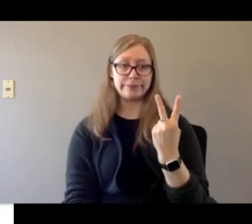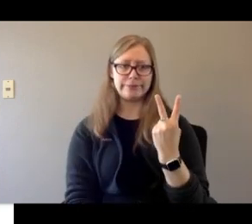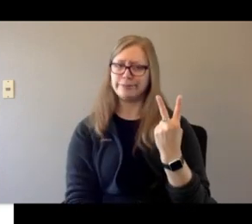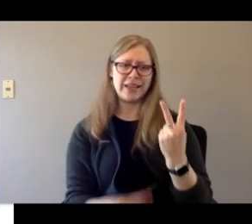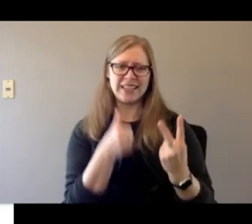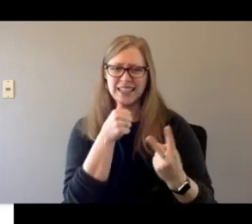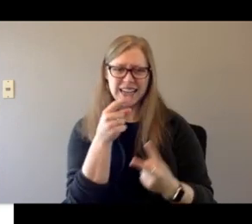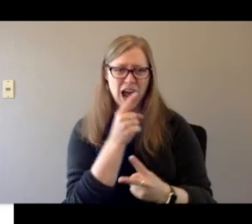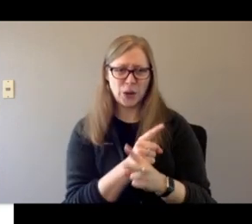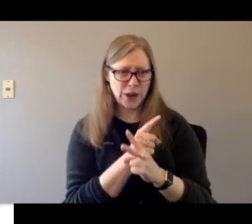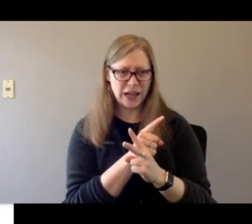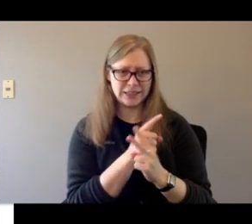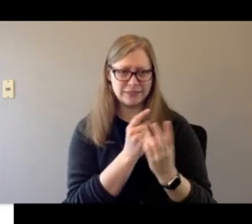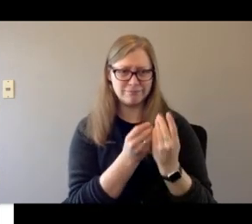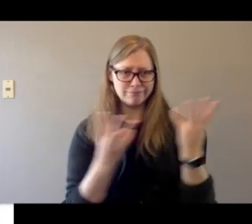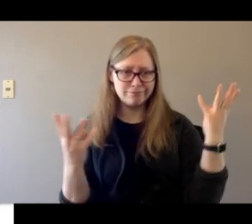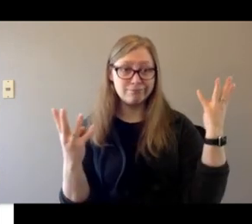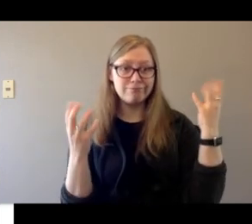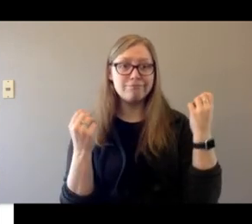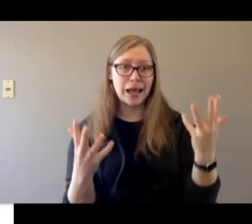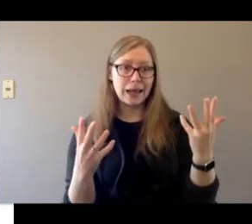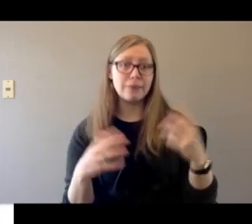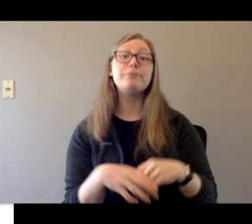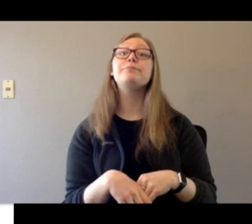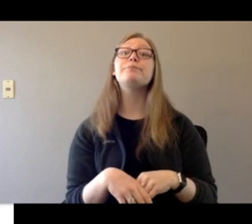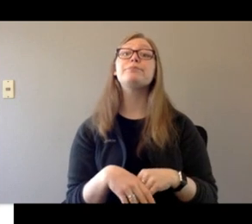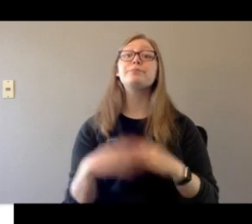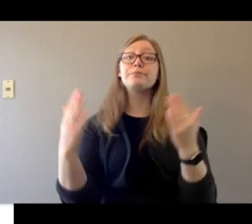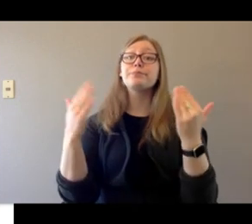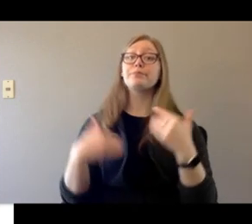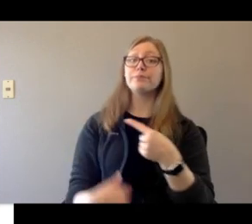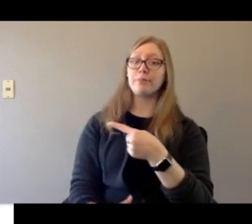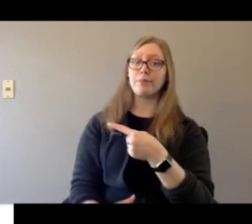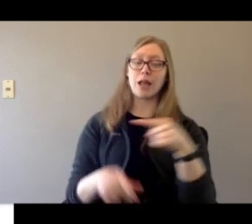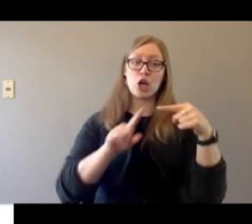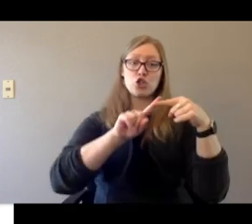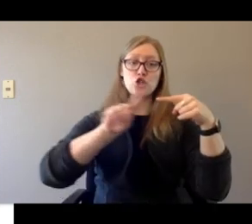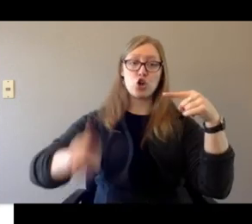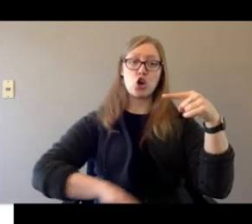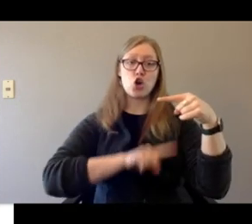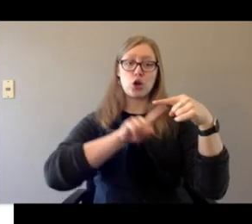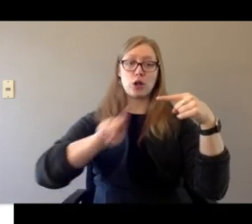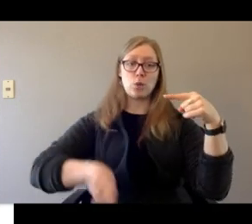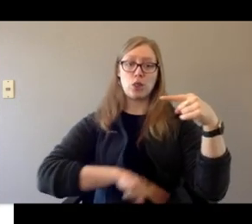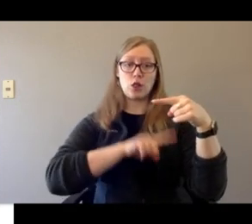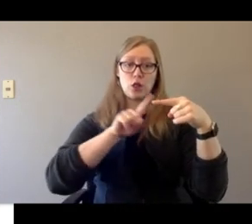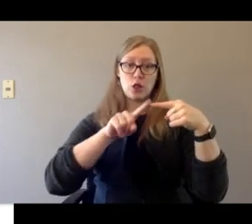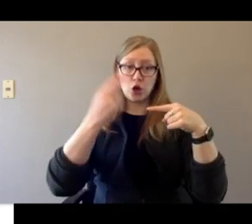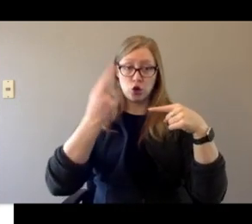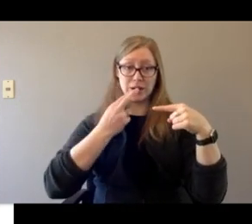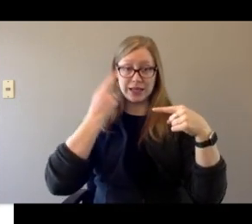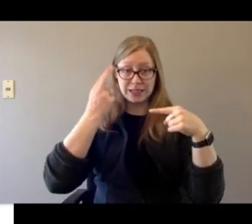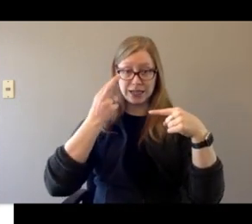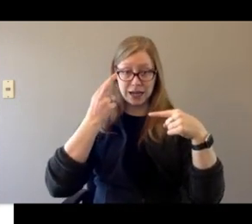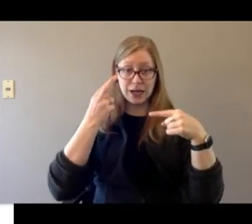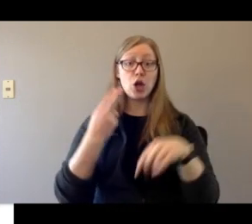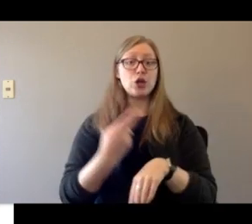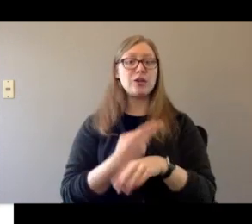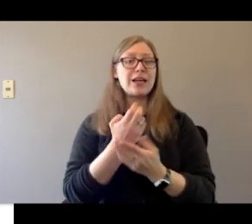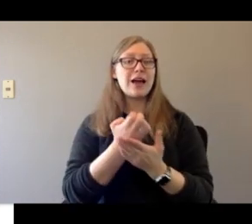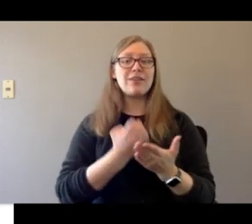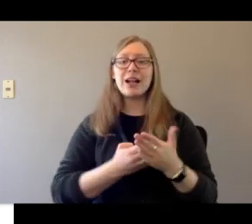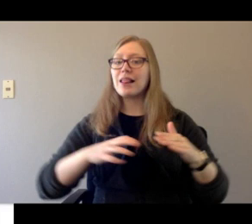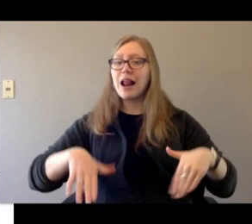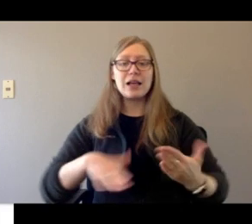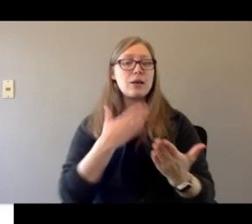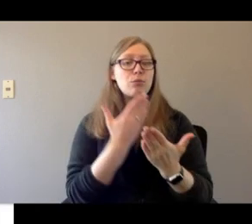correct. Moving on. Circular reasoning. Using evidence that hasn't been proven in order to prove something